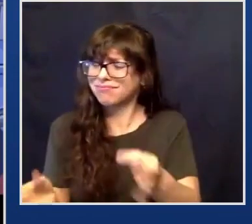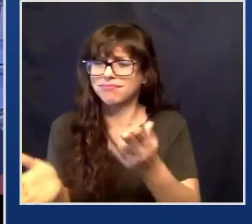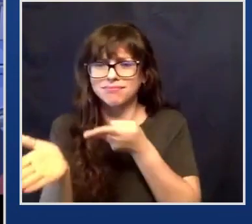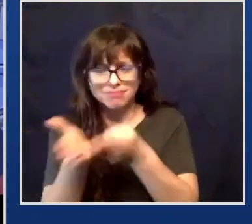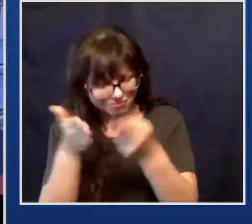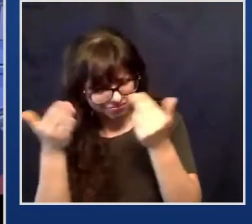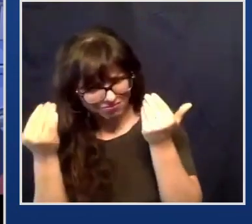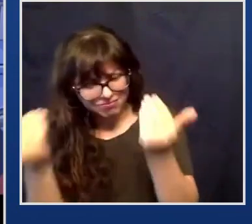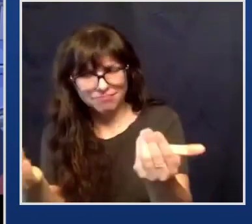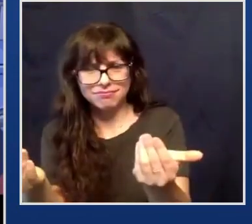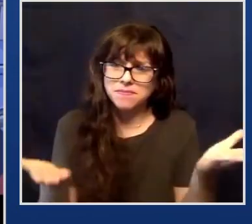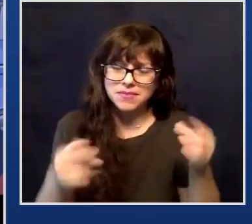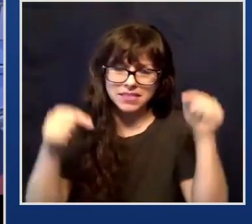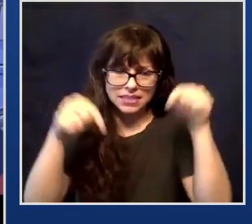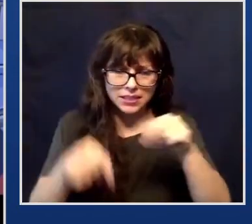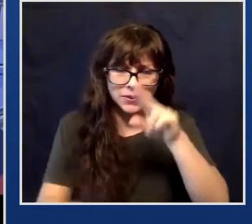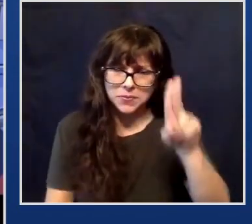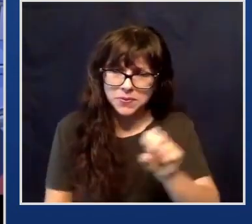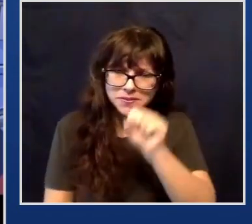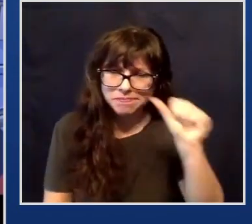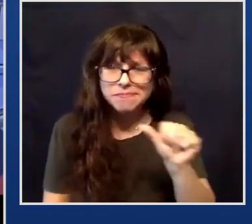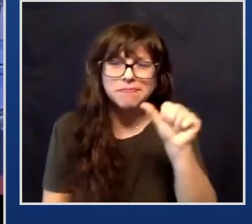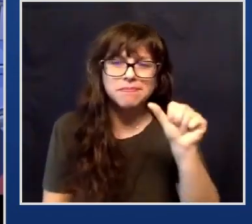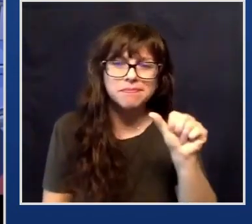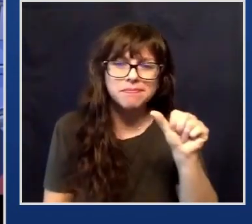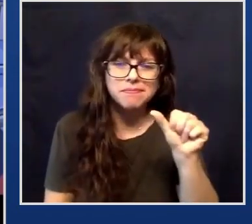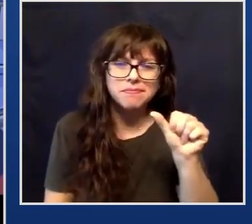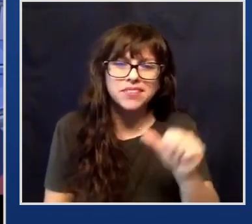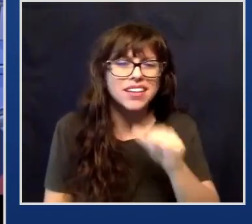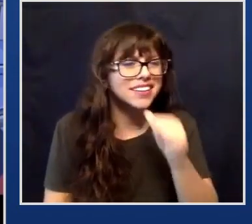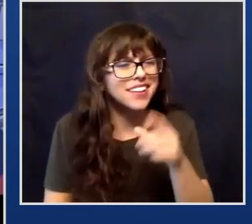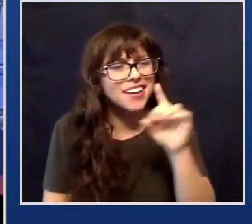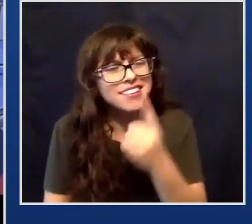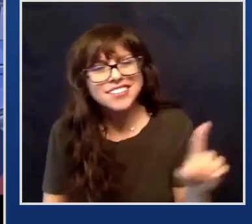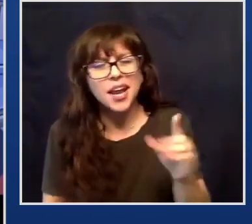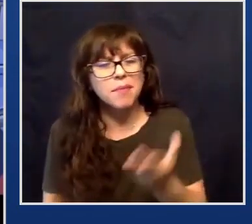Folks, there's not a damn thing we can't do. Nothing.